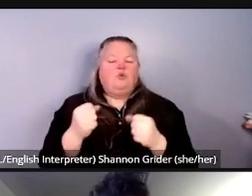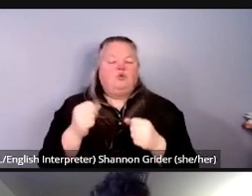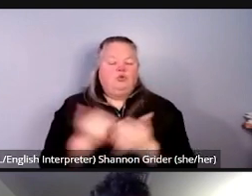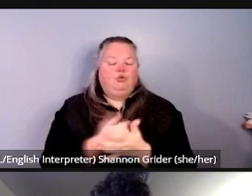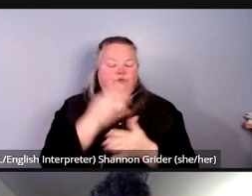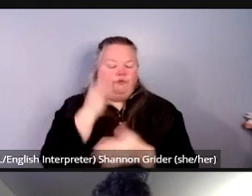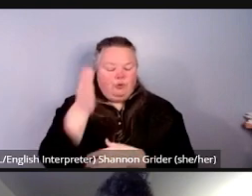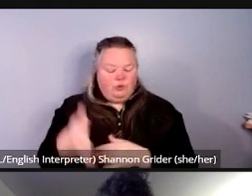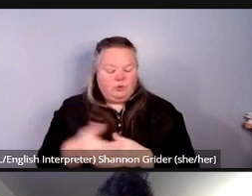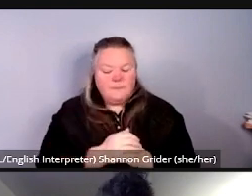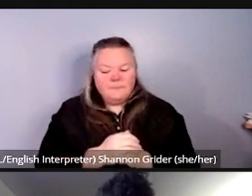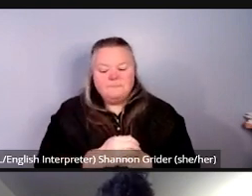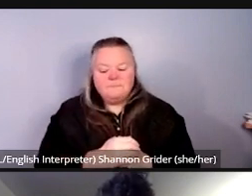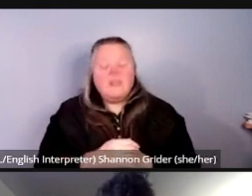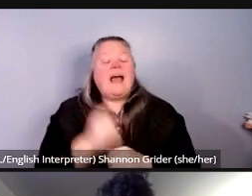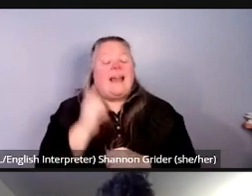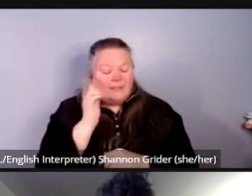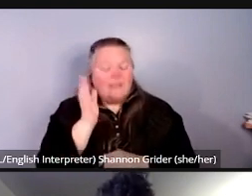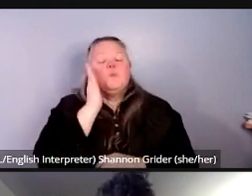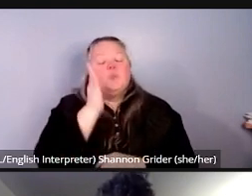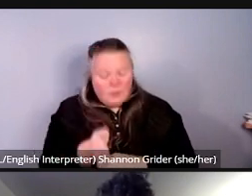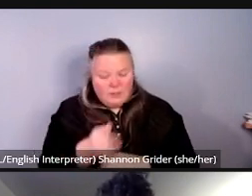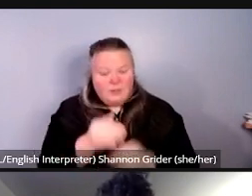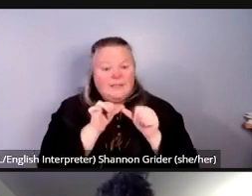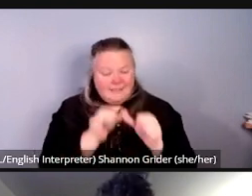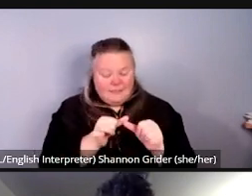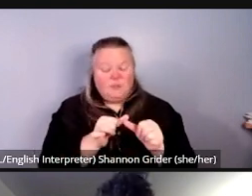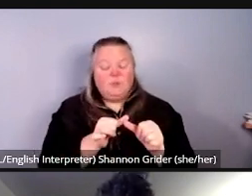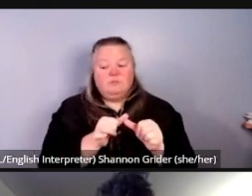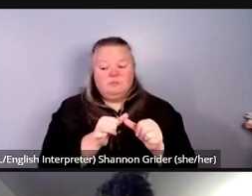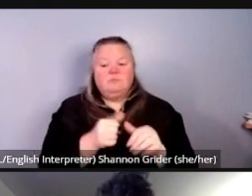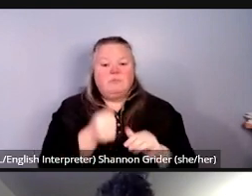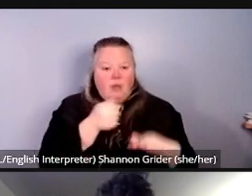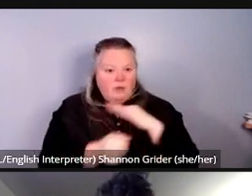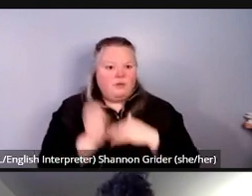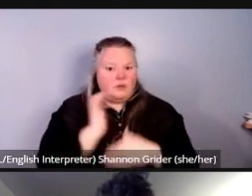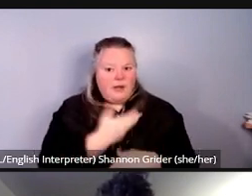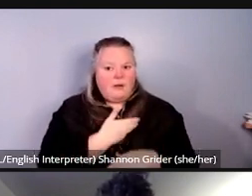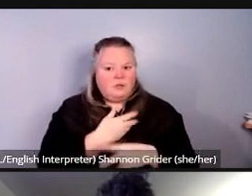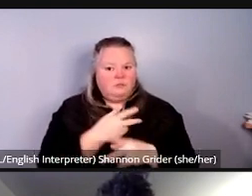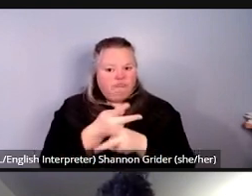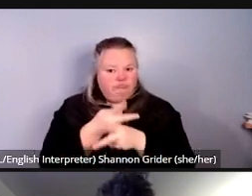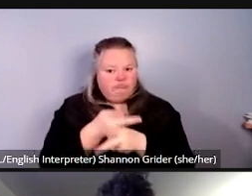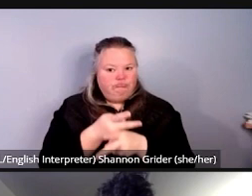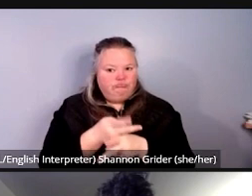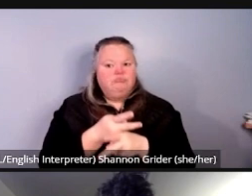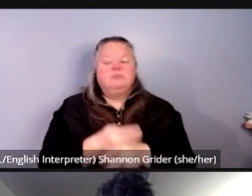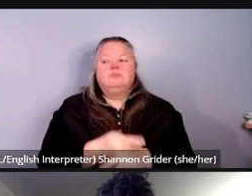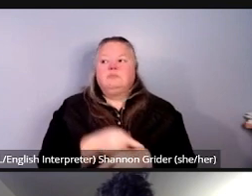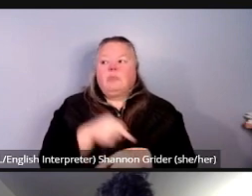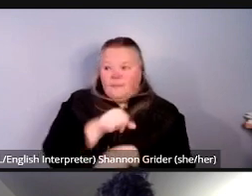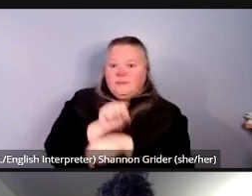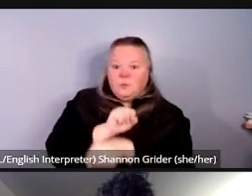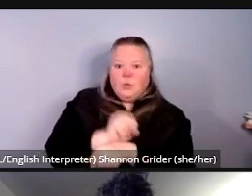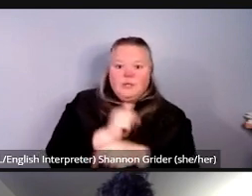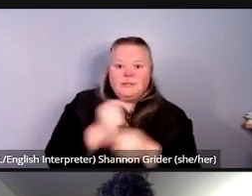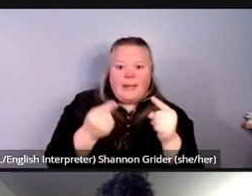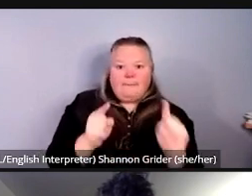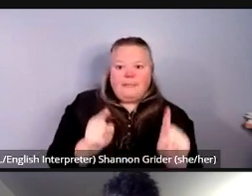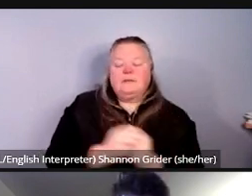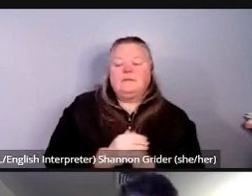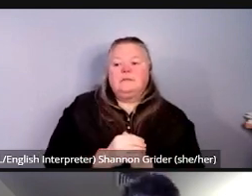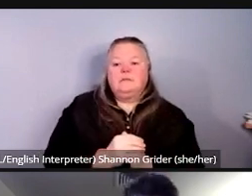be under the umbrella from this work is happening, and certainly the charter